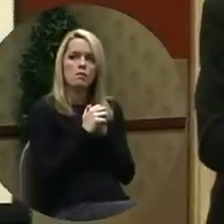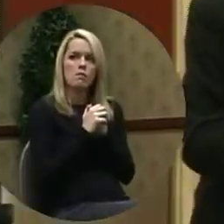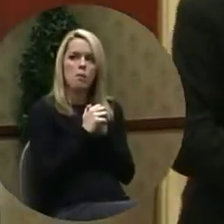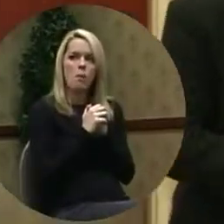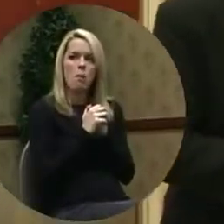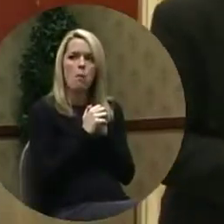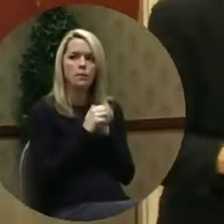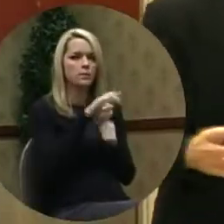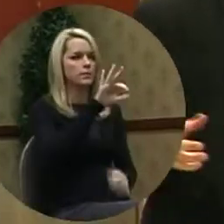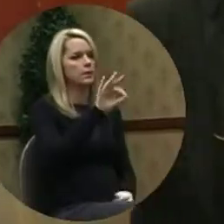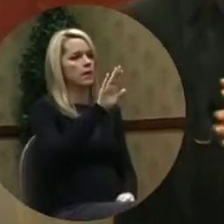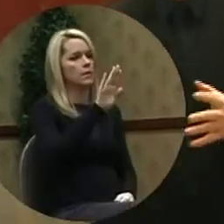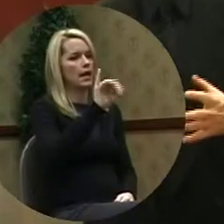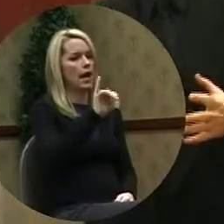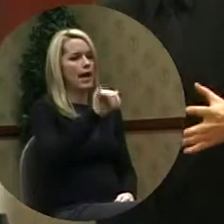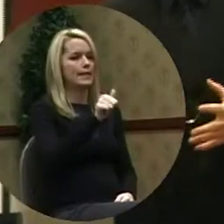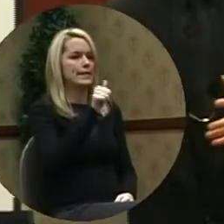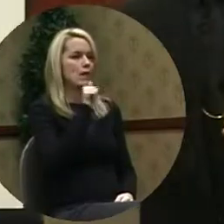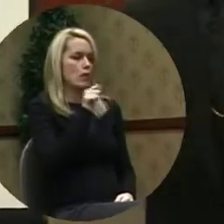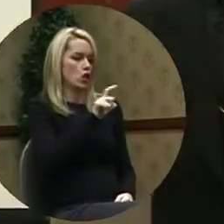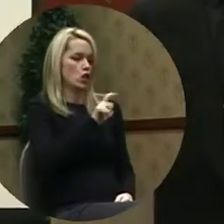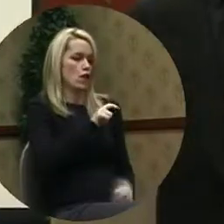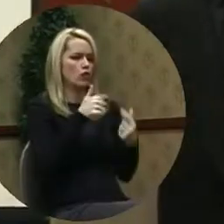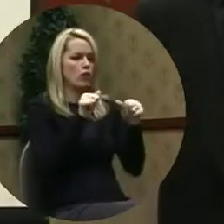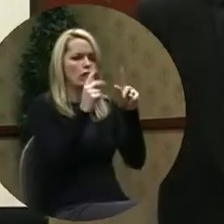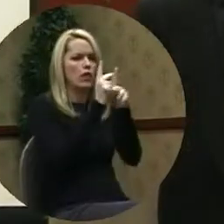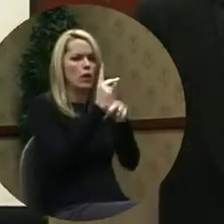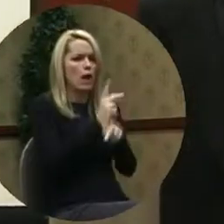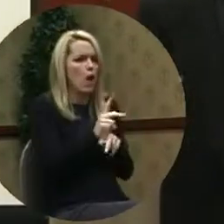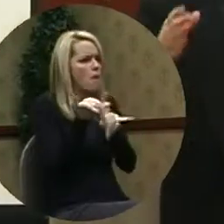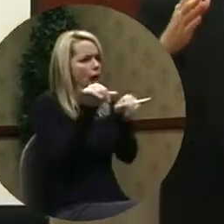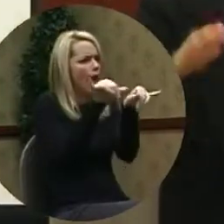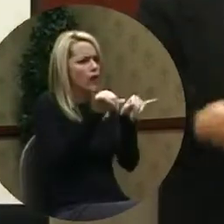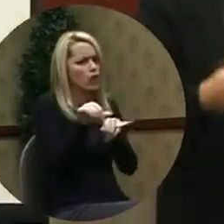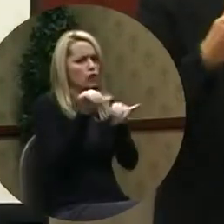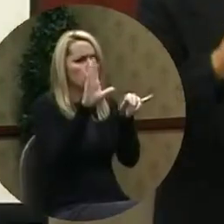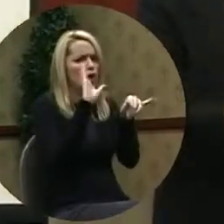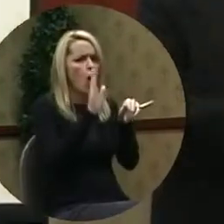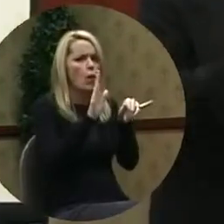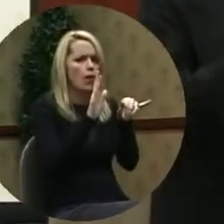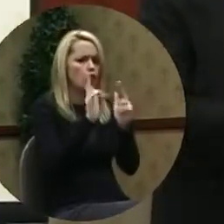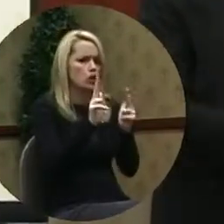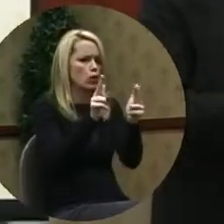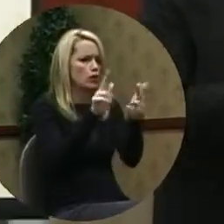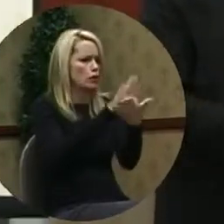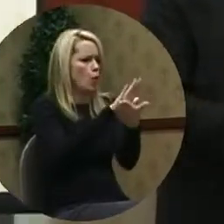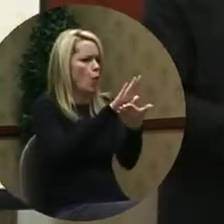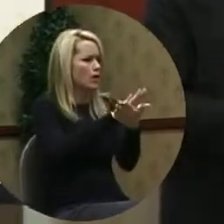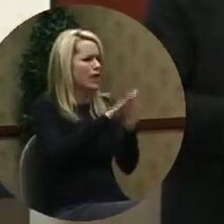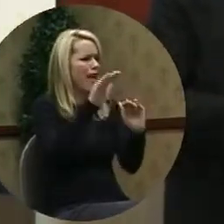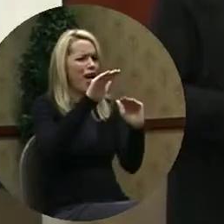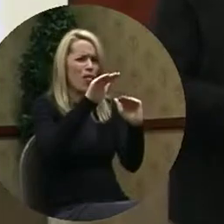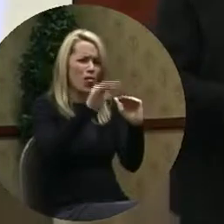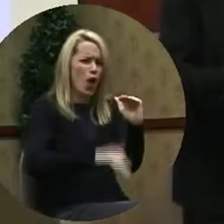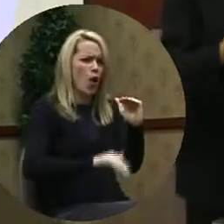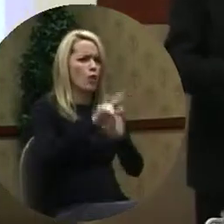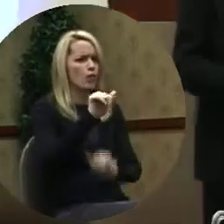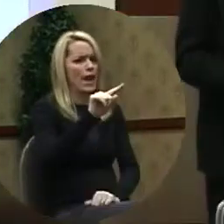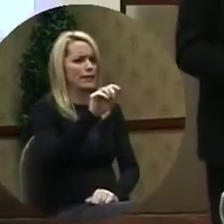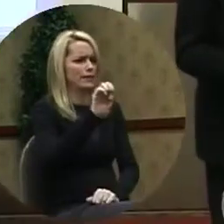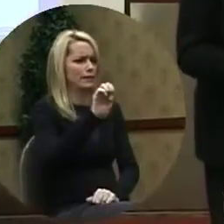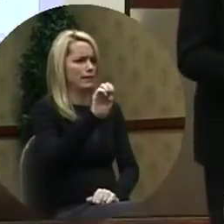the FBI and the Secret Service tried to figure out what are the patterns among the school shooters, it is such a low base rate event